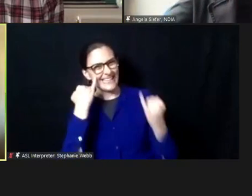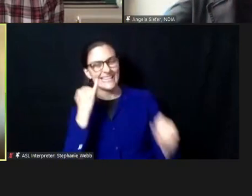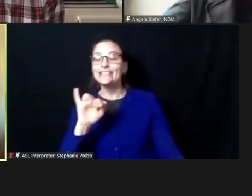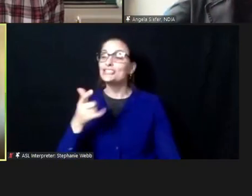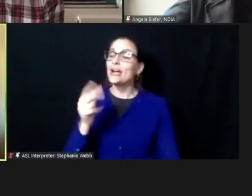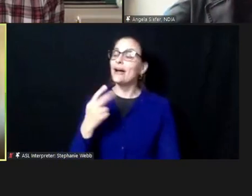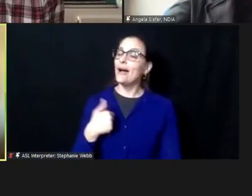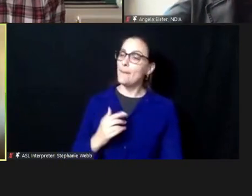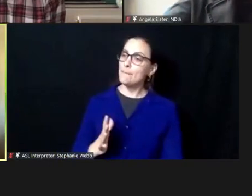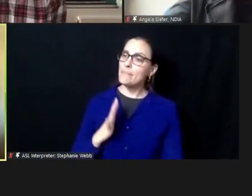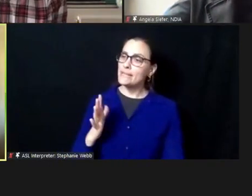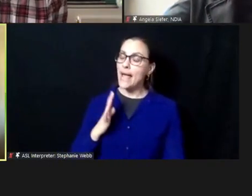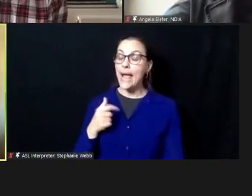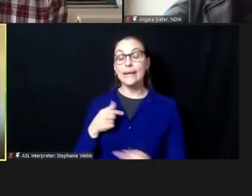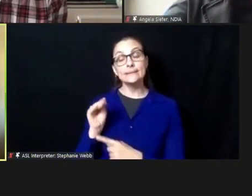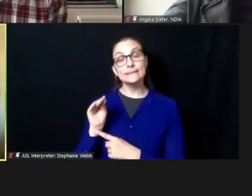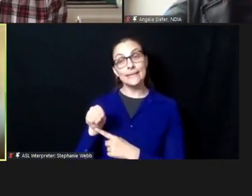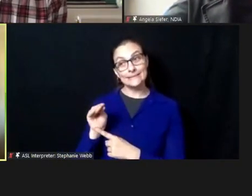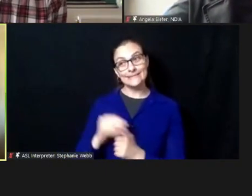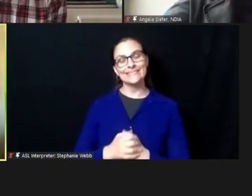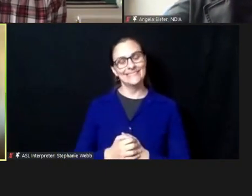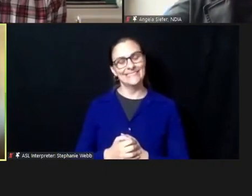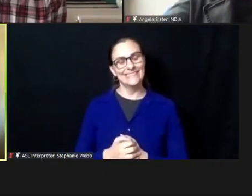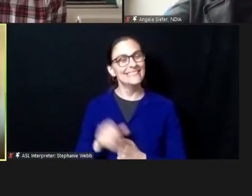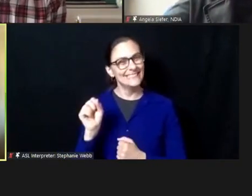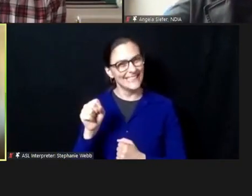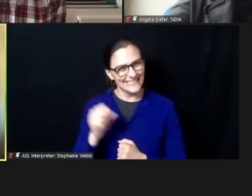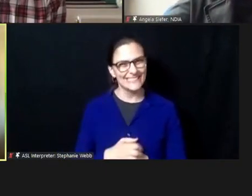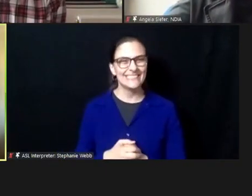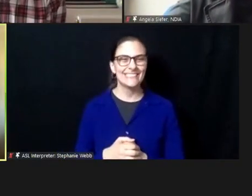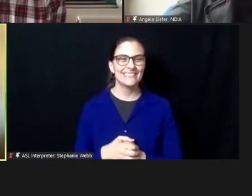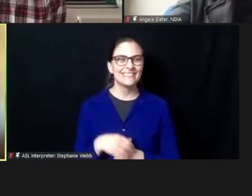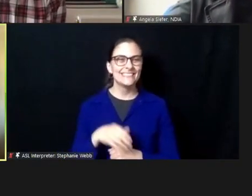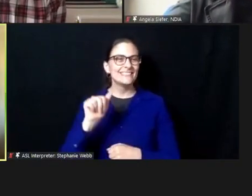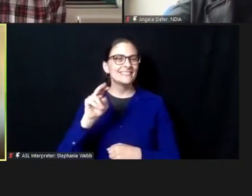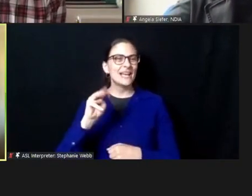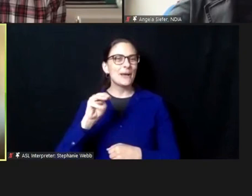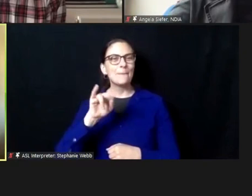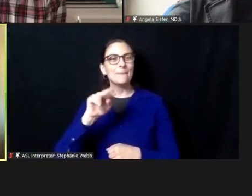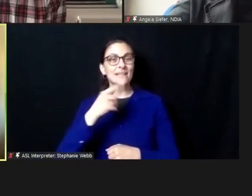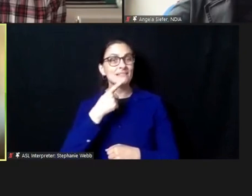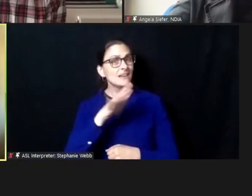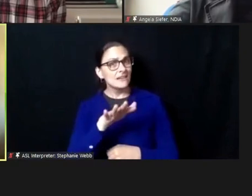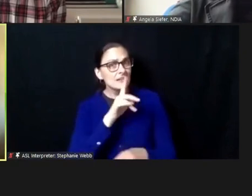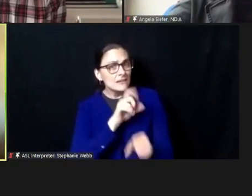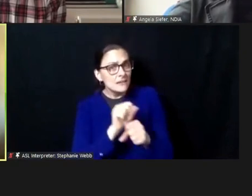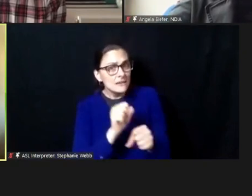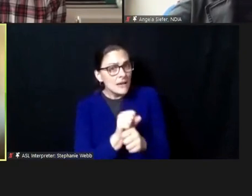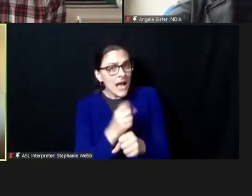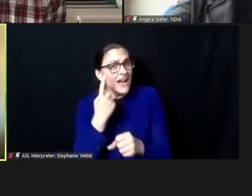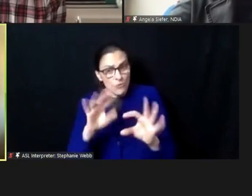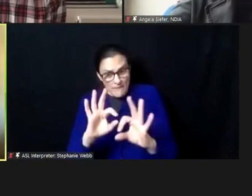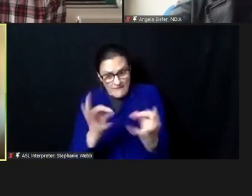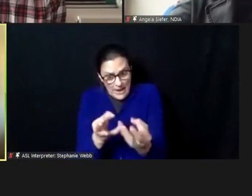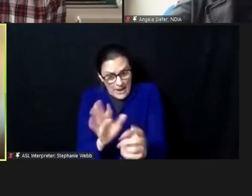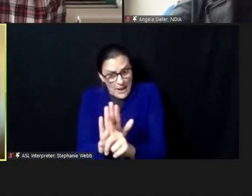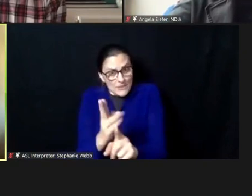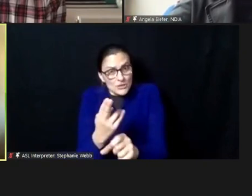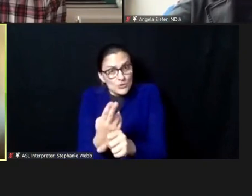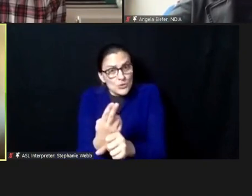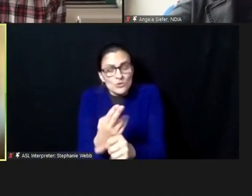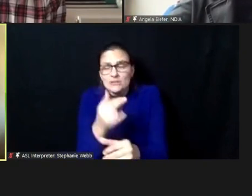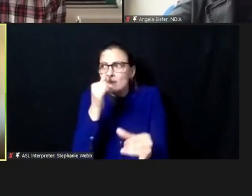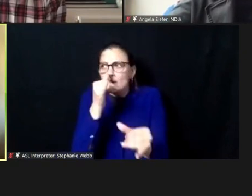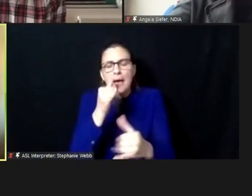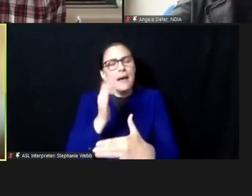Yeah, I mean, I think, like, certainly in the context of a family, that average speed is going to mean everything, right? They don't need to know